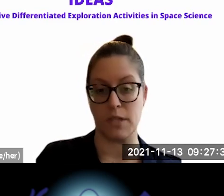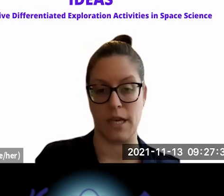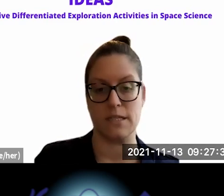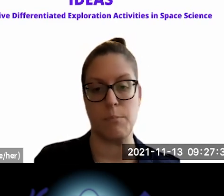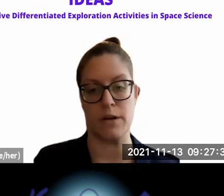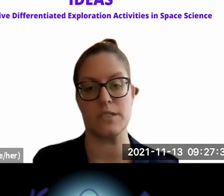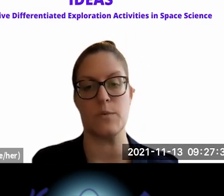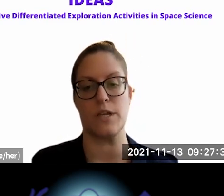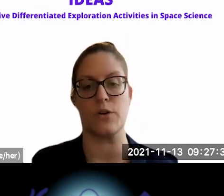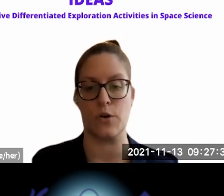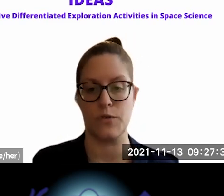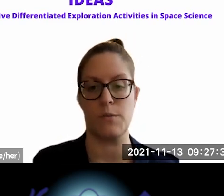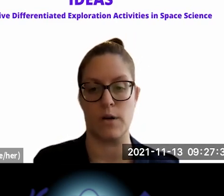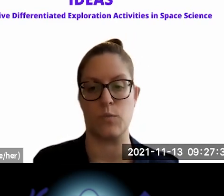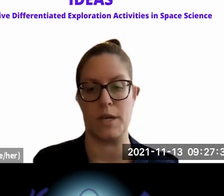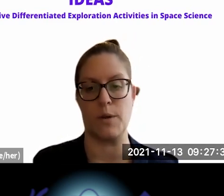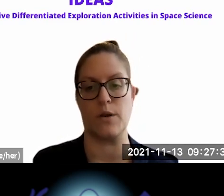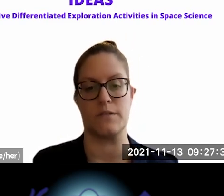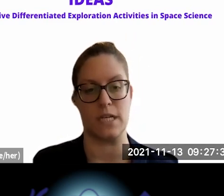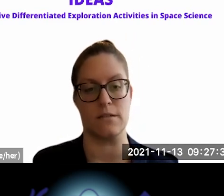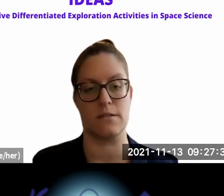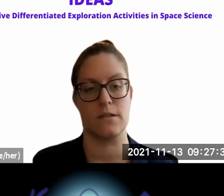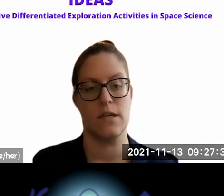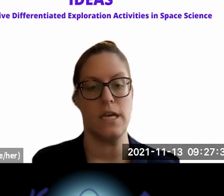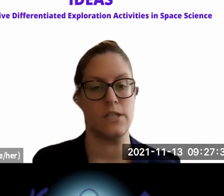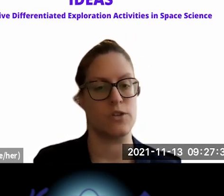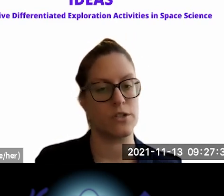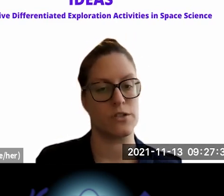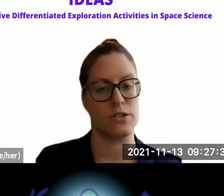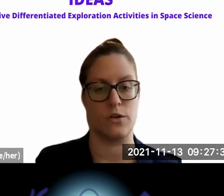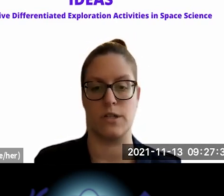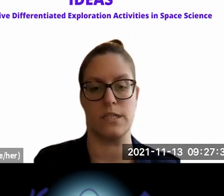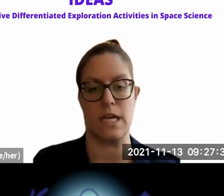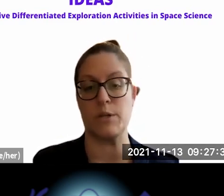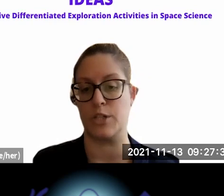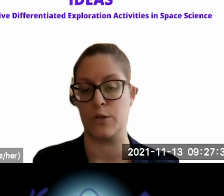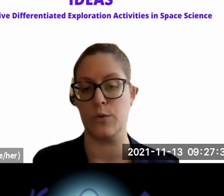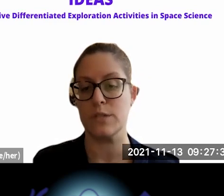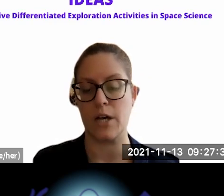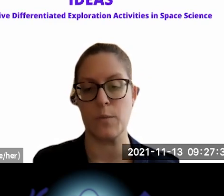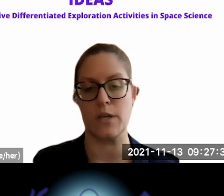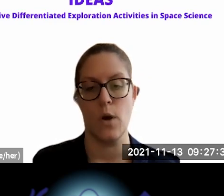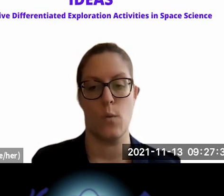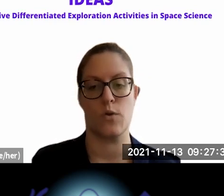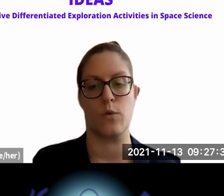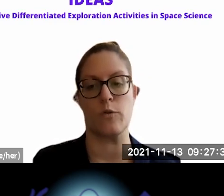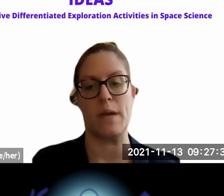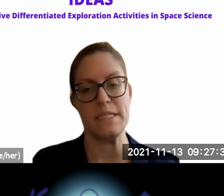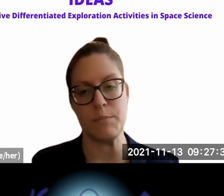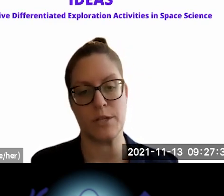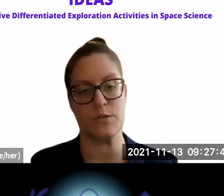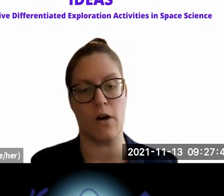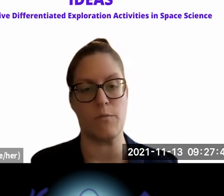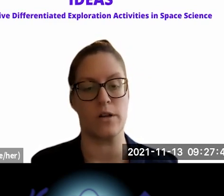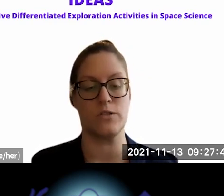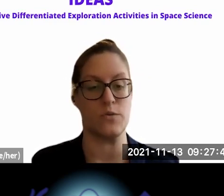time delay to better simulate the Earth to Mars waiting period of signals. Instructors could set up a shared Google document where the rover pastes